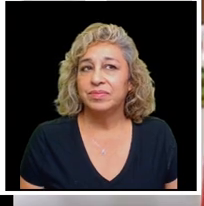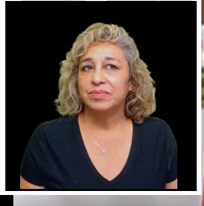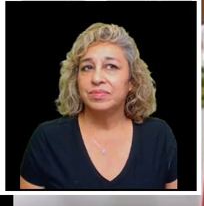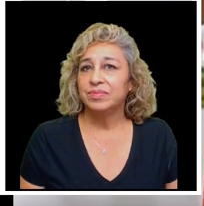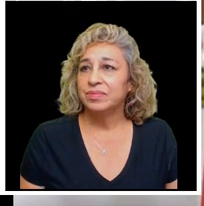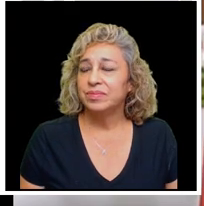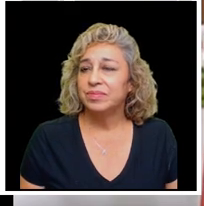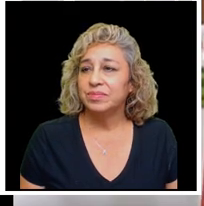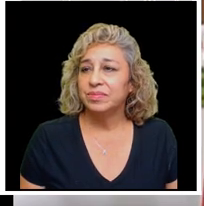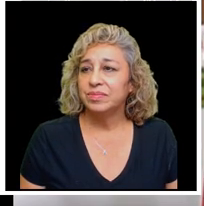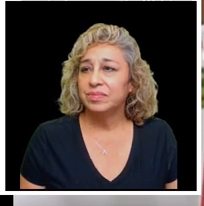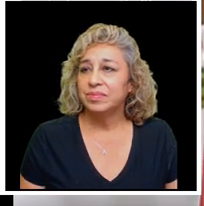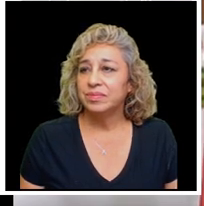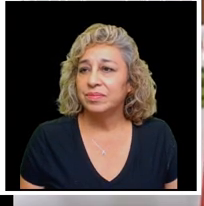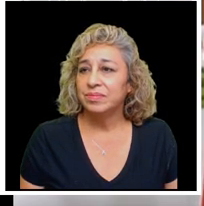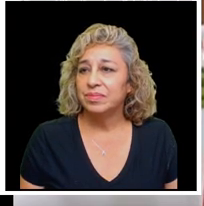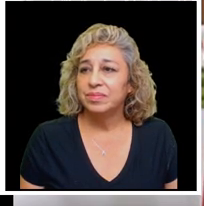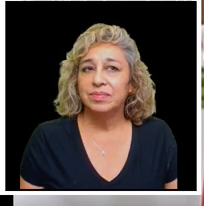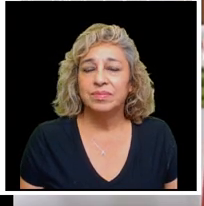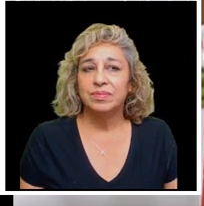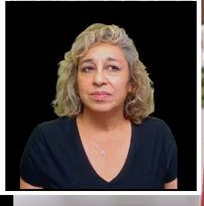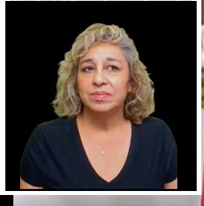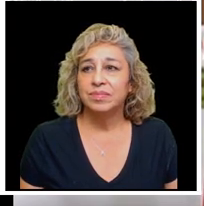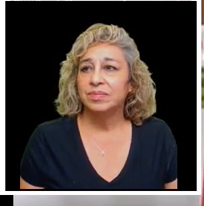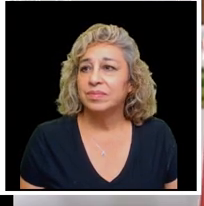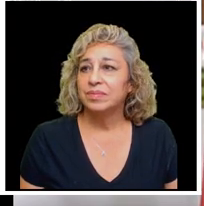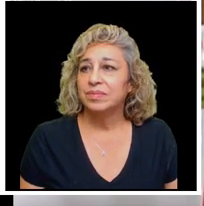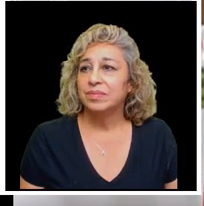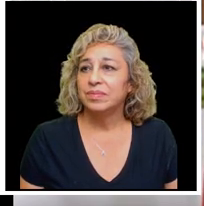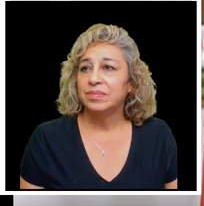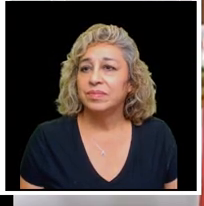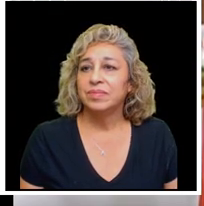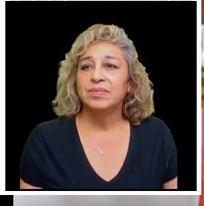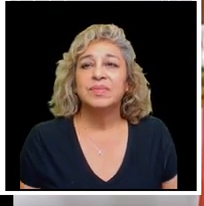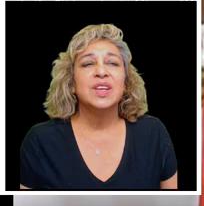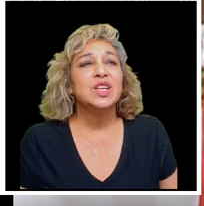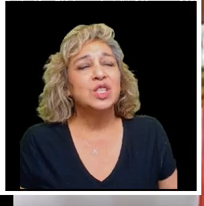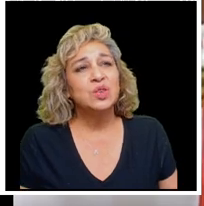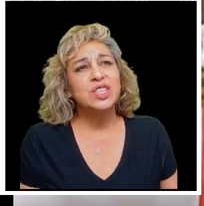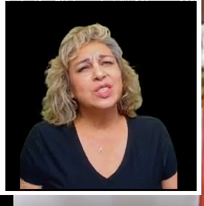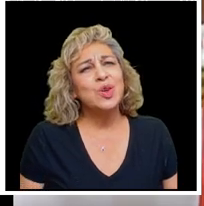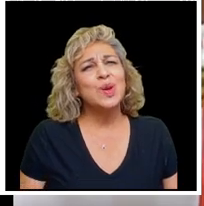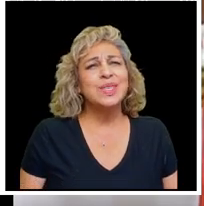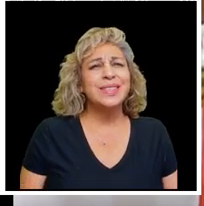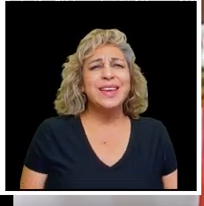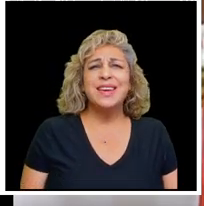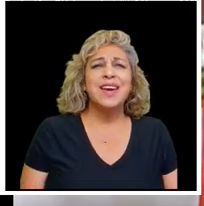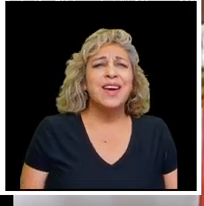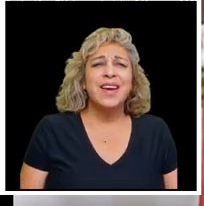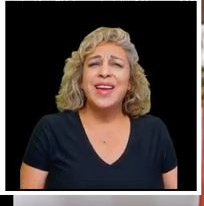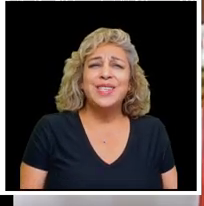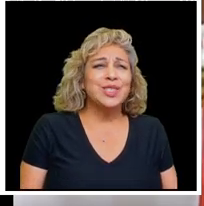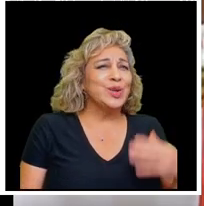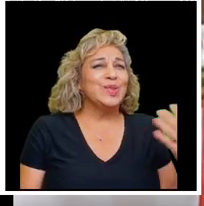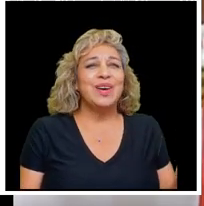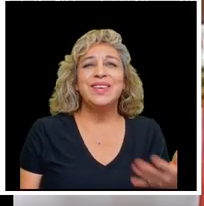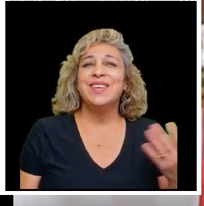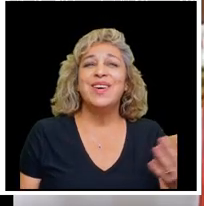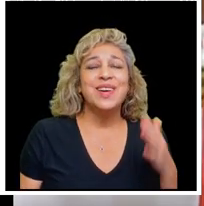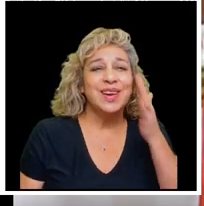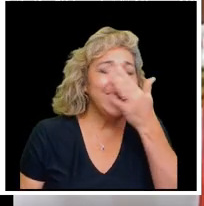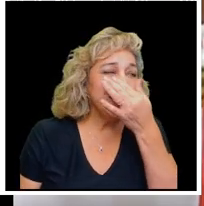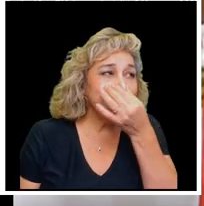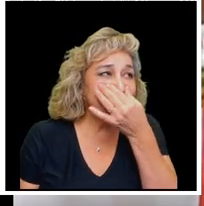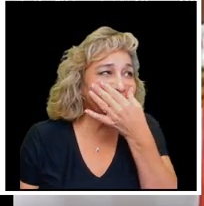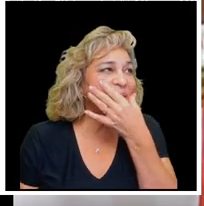mean idiotic Obama's in fracking he was either electric West so just so you could see it just goes on